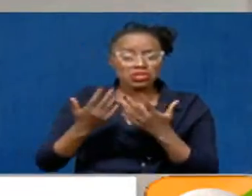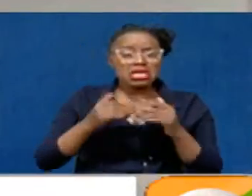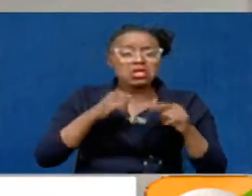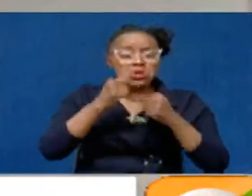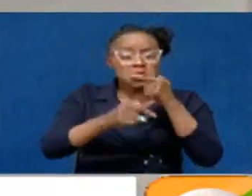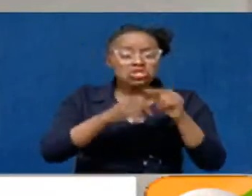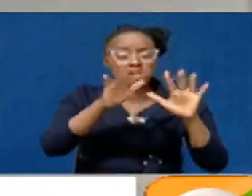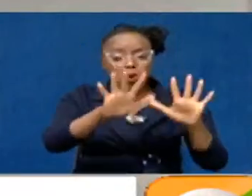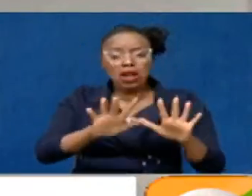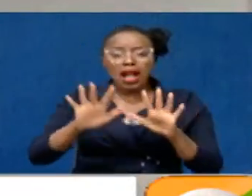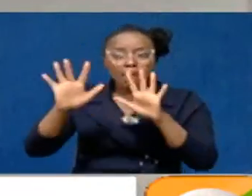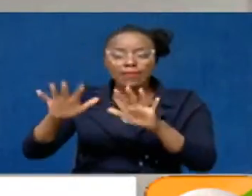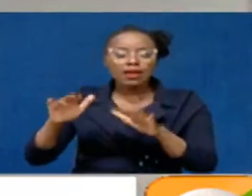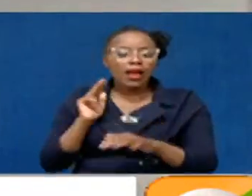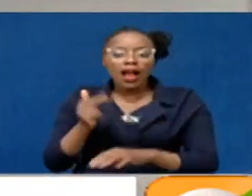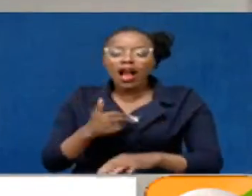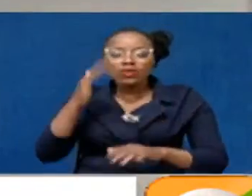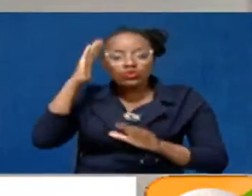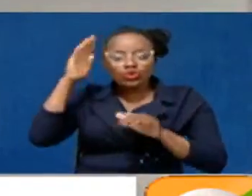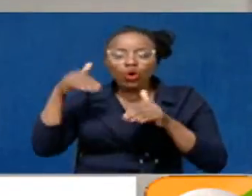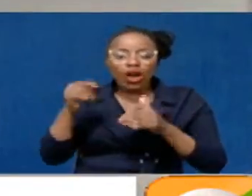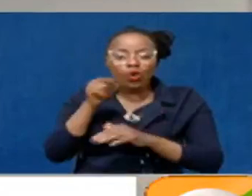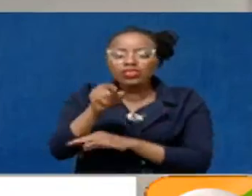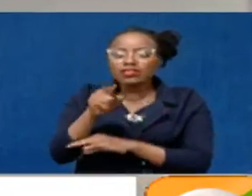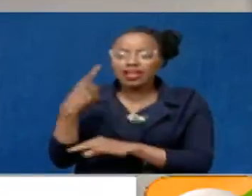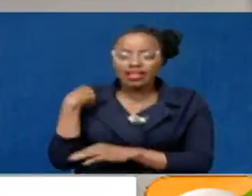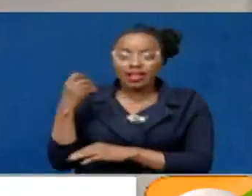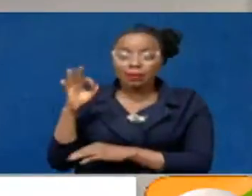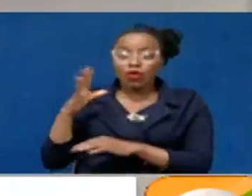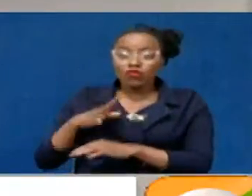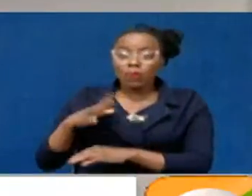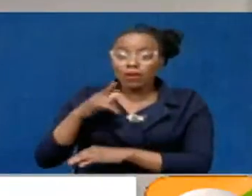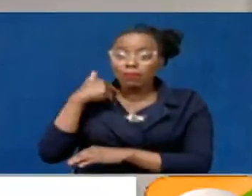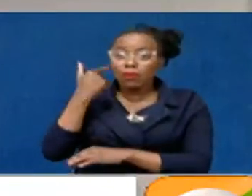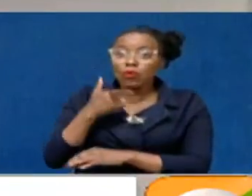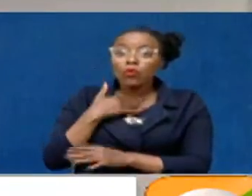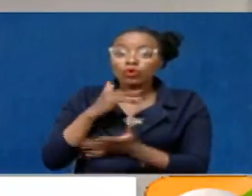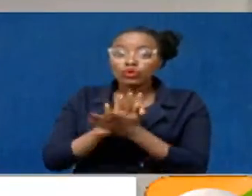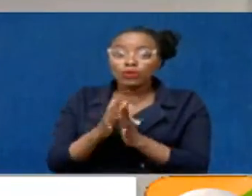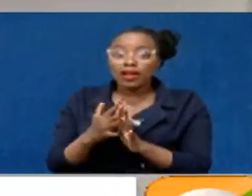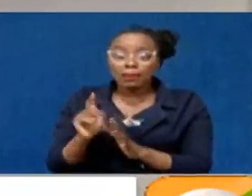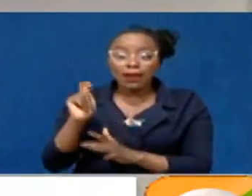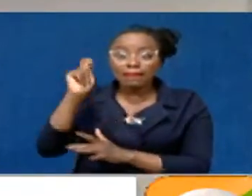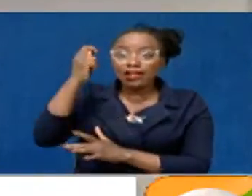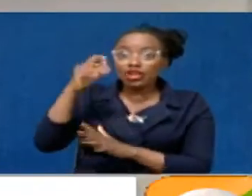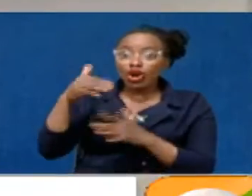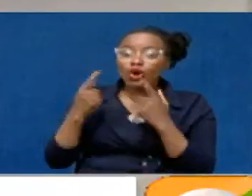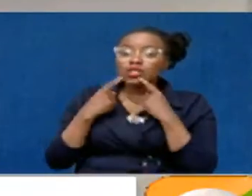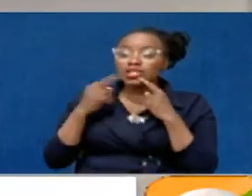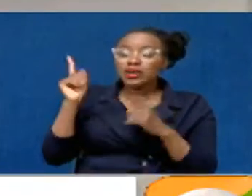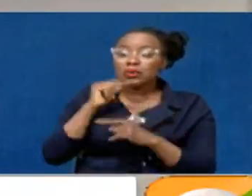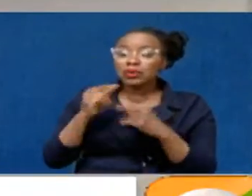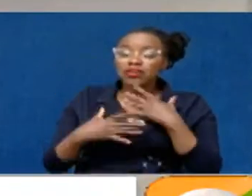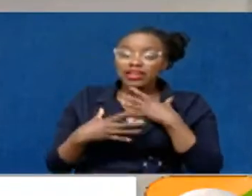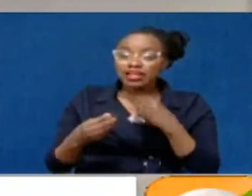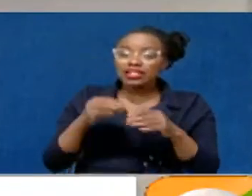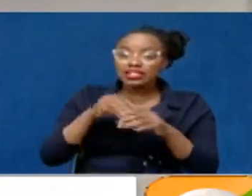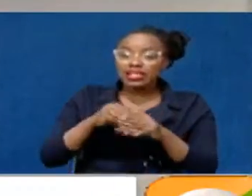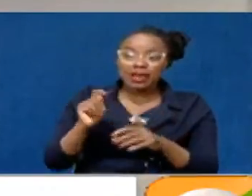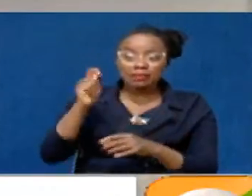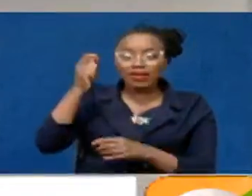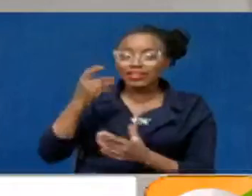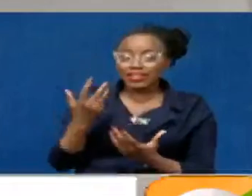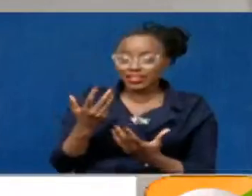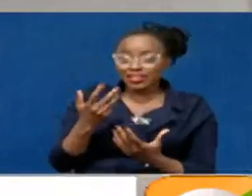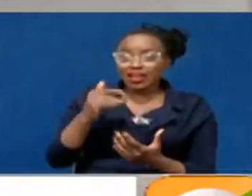campaigning. By now, how do we know that these are the number of people who are seeking the presidency or have declared their interest in the presidency?